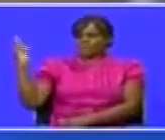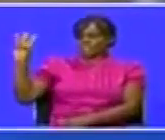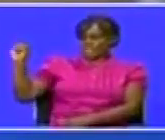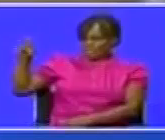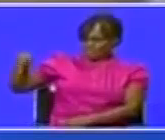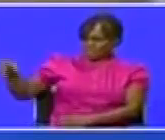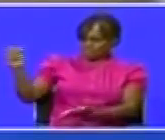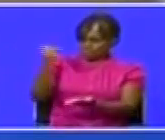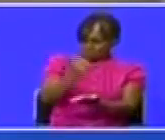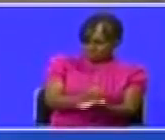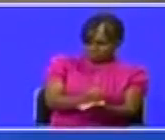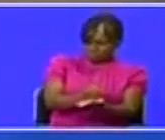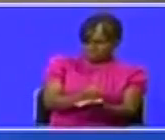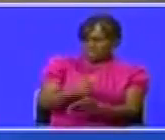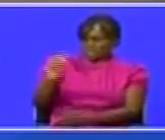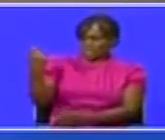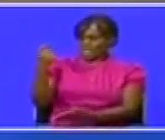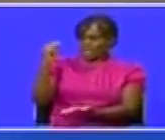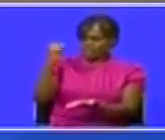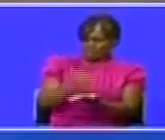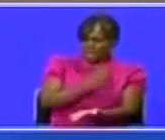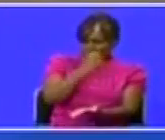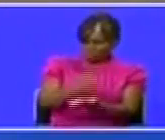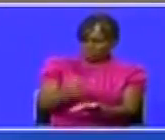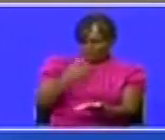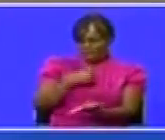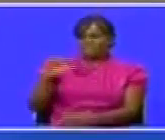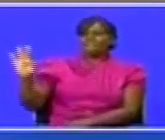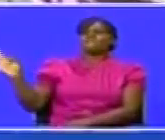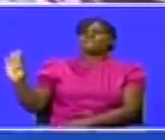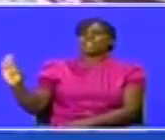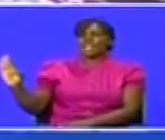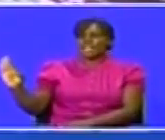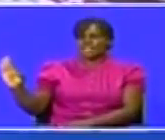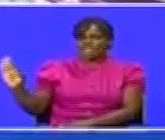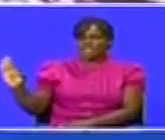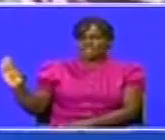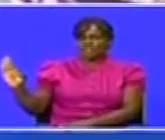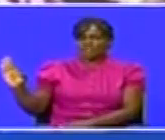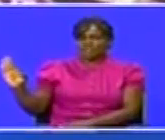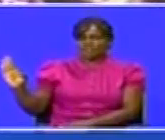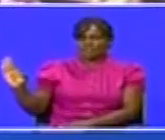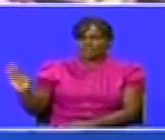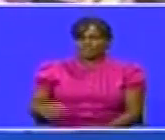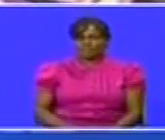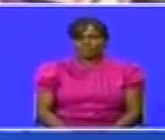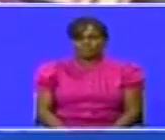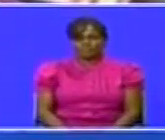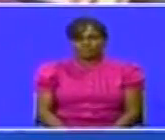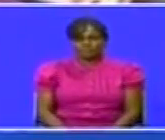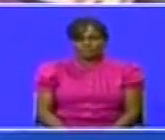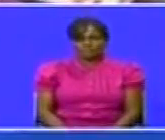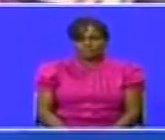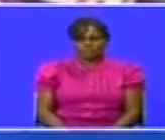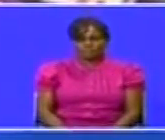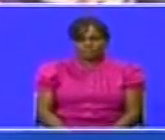says he was admitted to the university with a Kenyan passport bearing the name of Ferdinand Waititu. hawakunitisha kitu kingine.